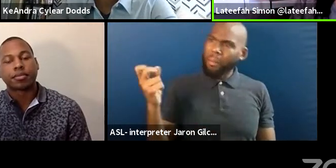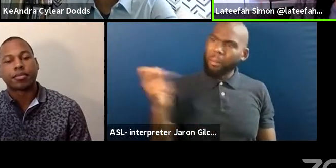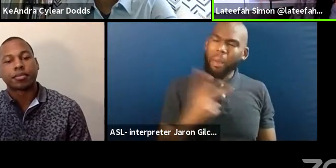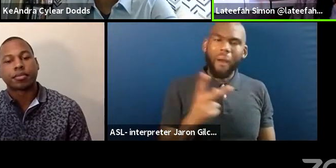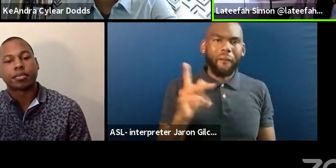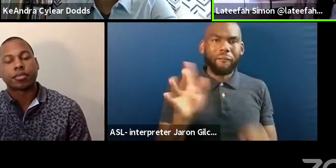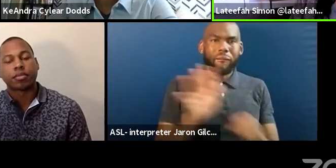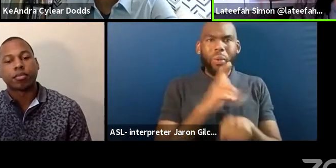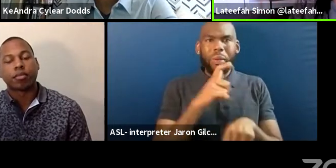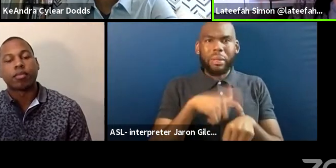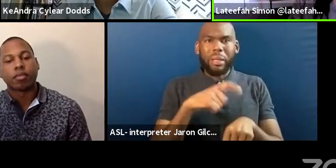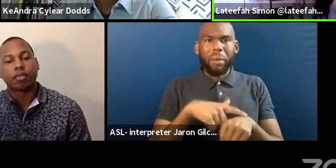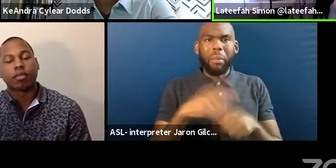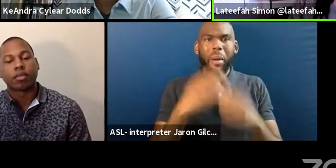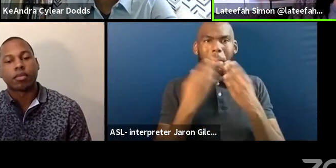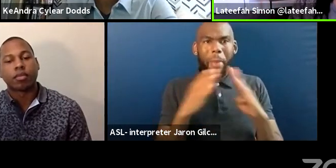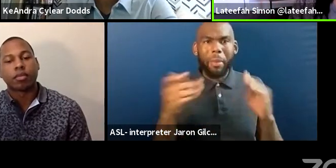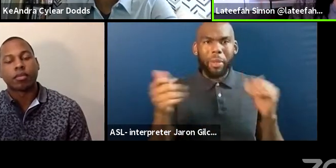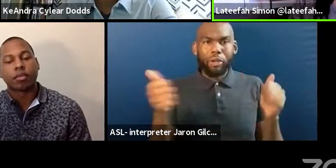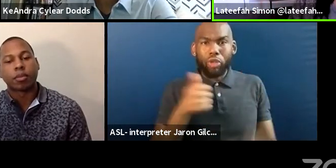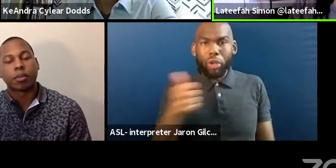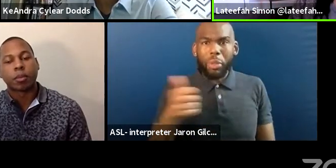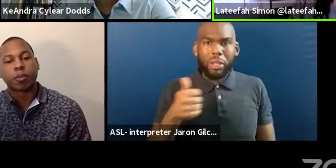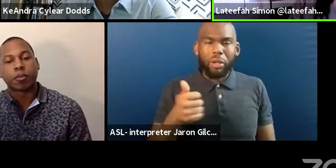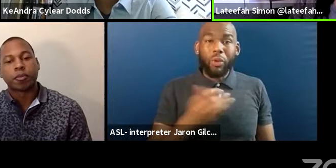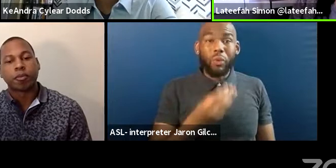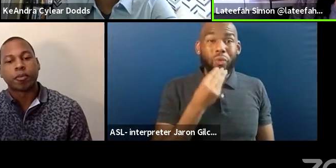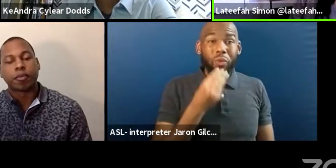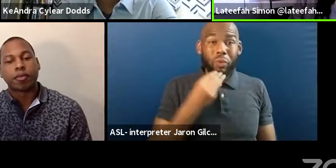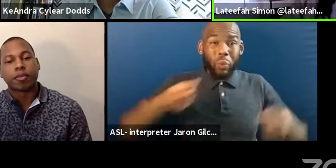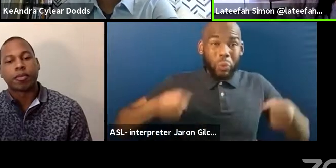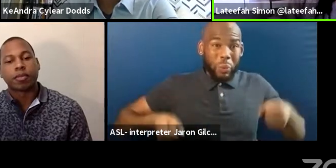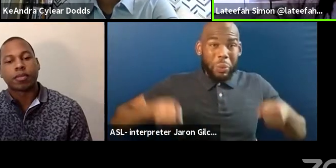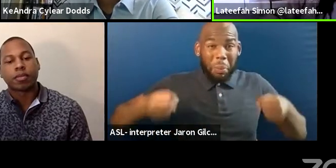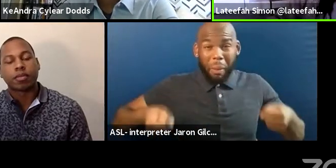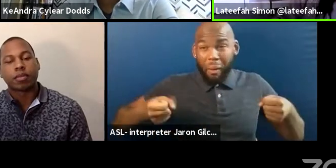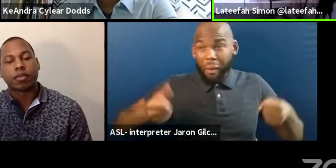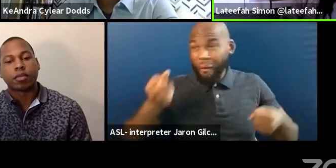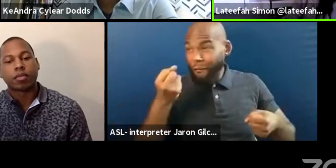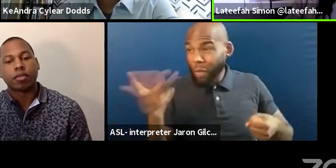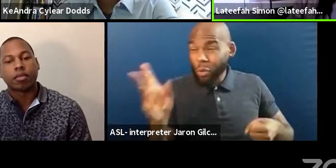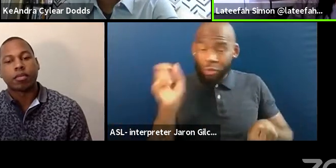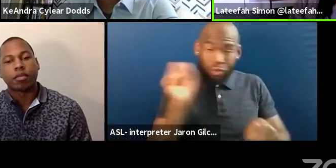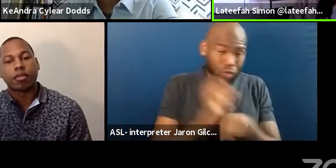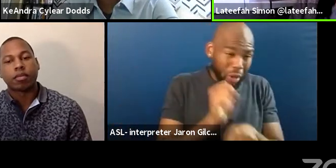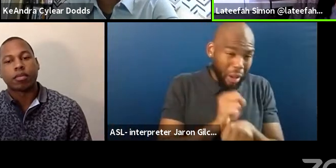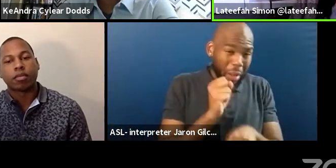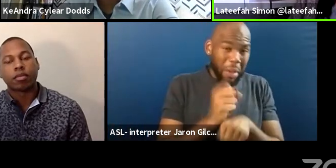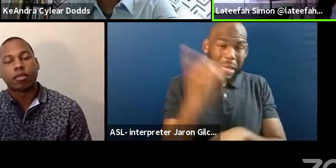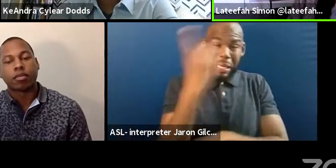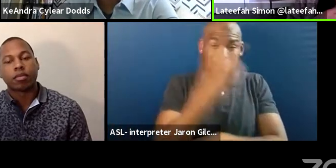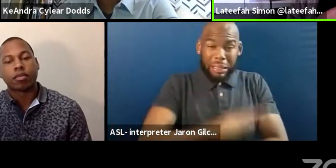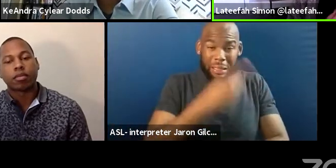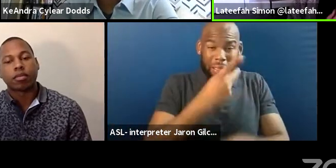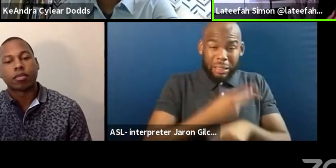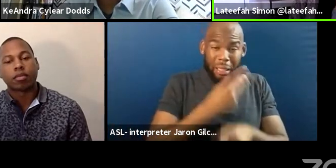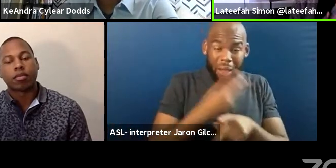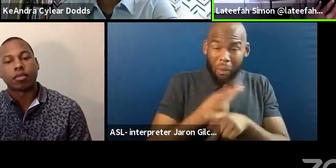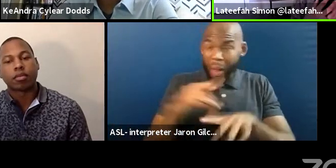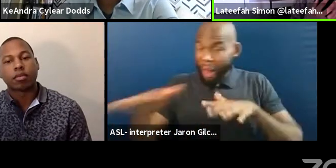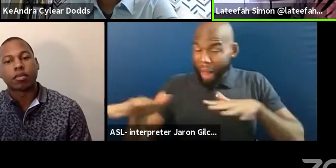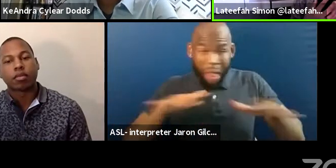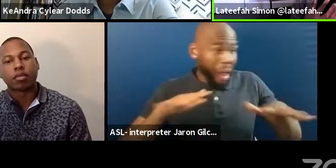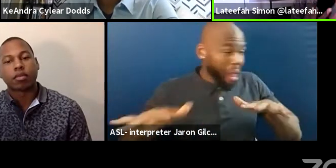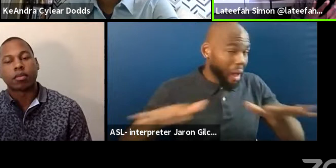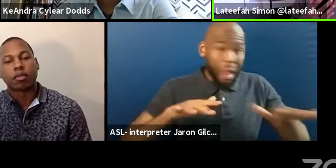with grocery bags and a couple of very intense jobs and daycare, and realized that the best